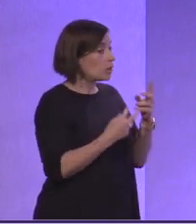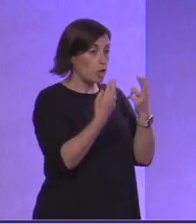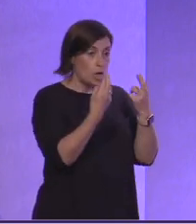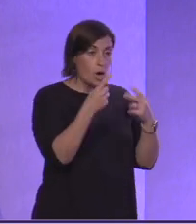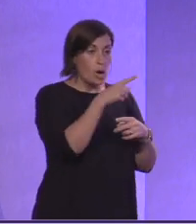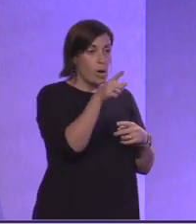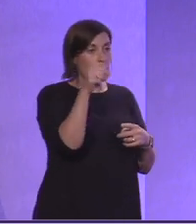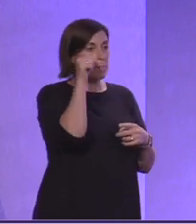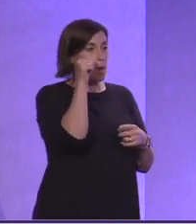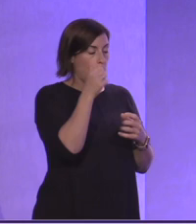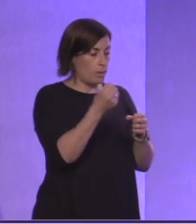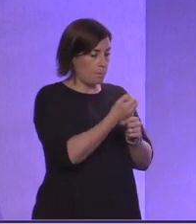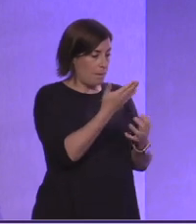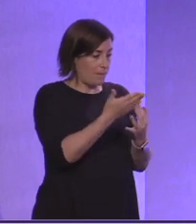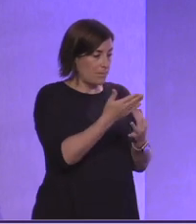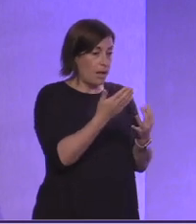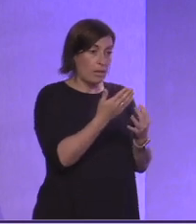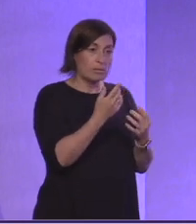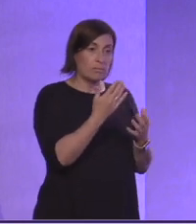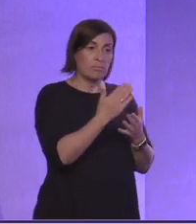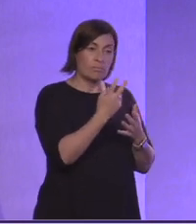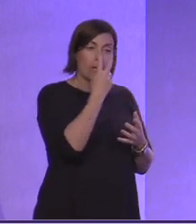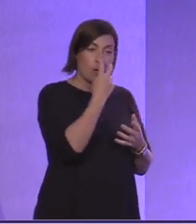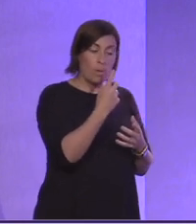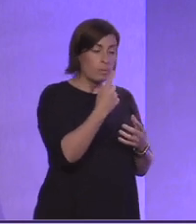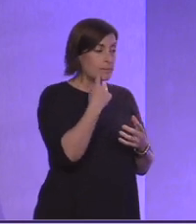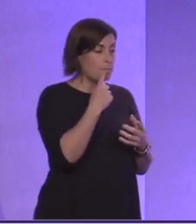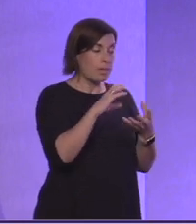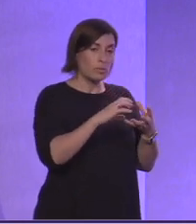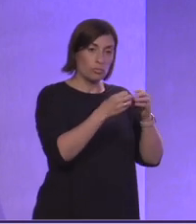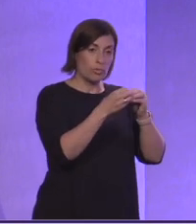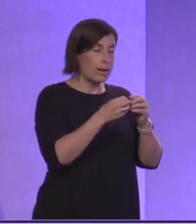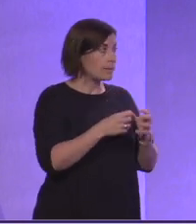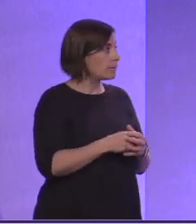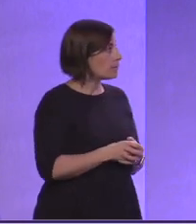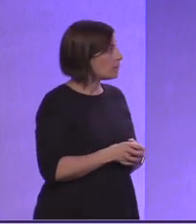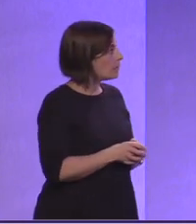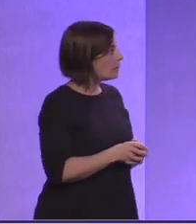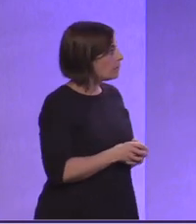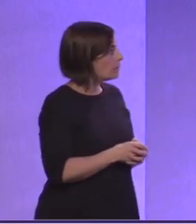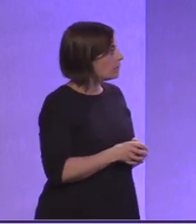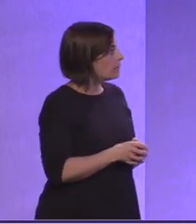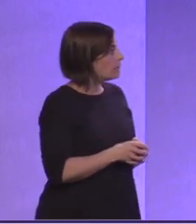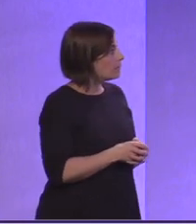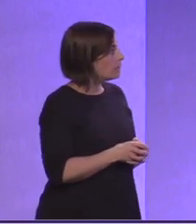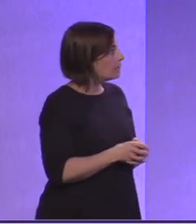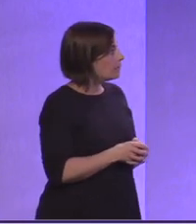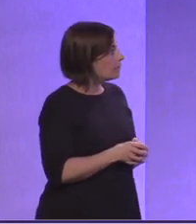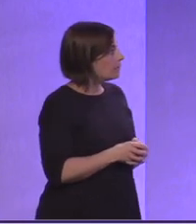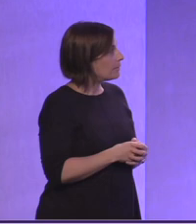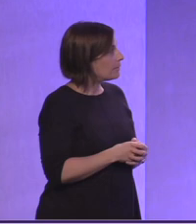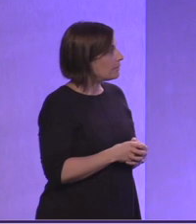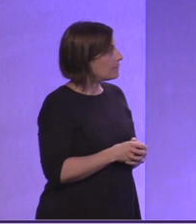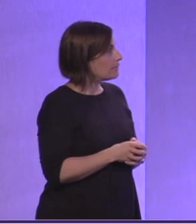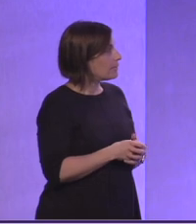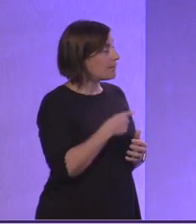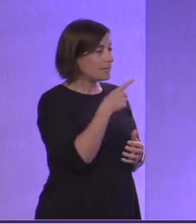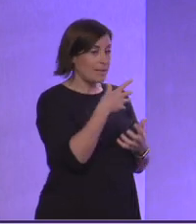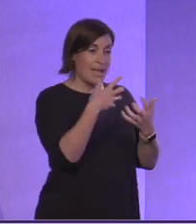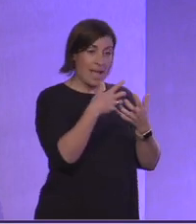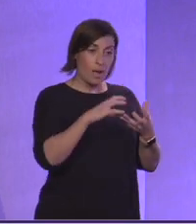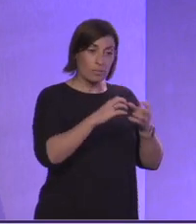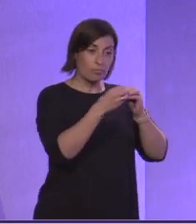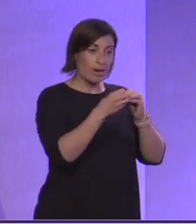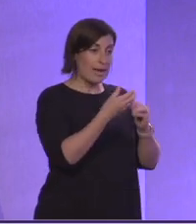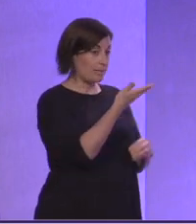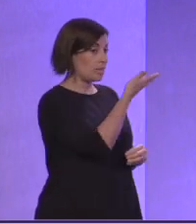not revolutionary. It's a very old tool, and it's very simple to make. Pun not intended. But this is how the sausage is made. You add,